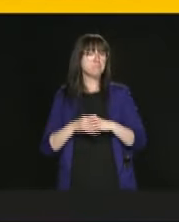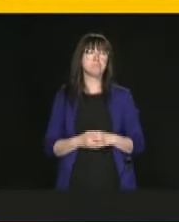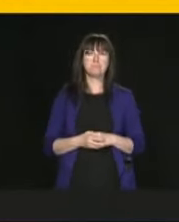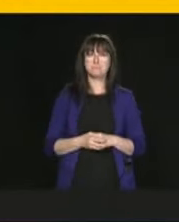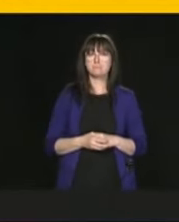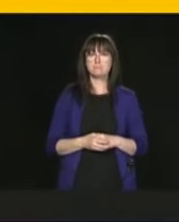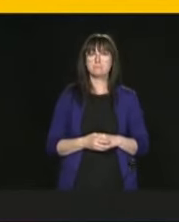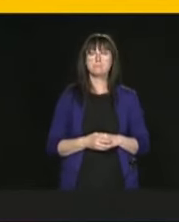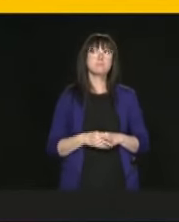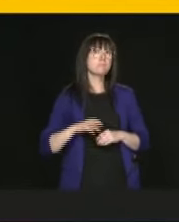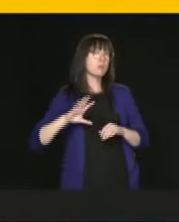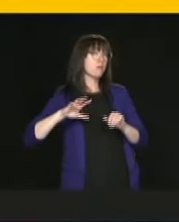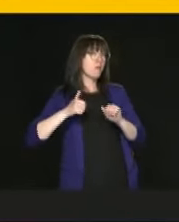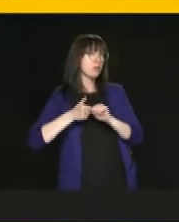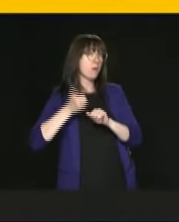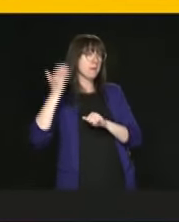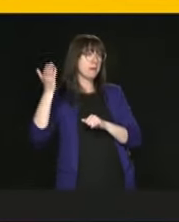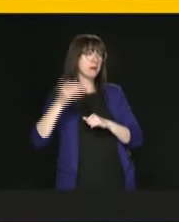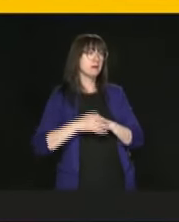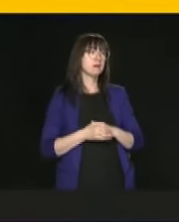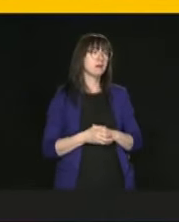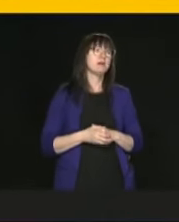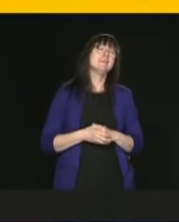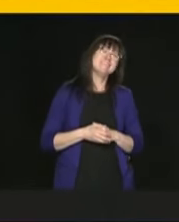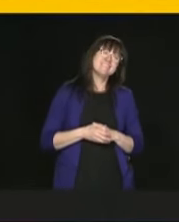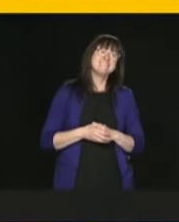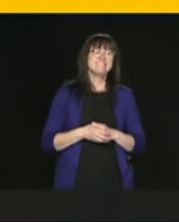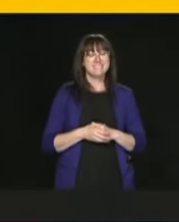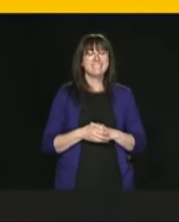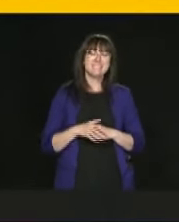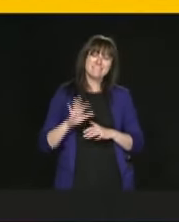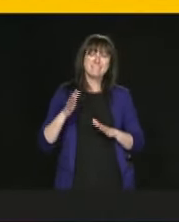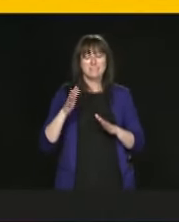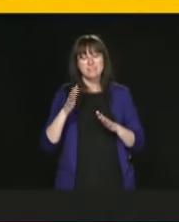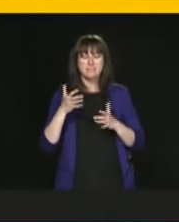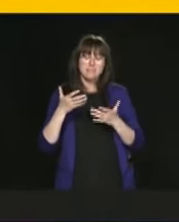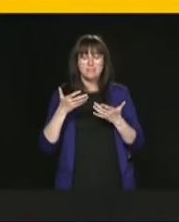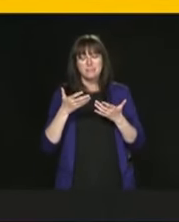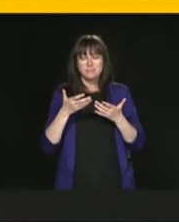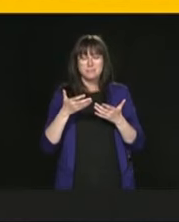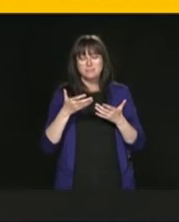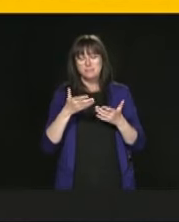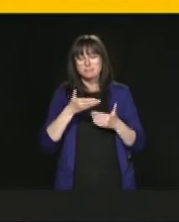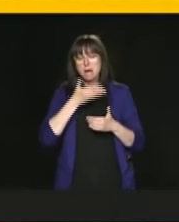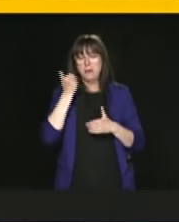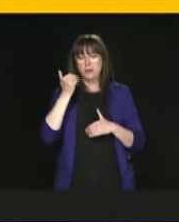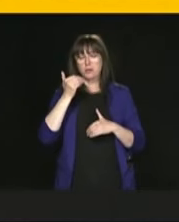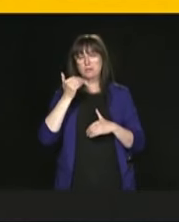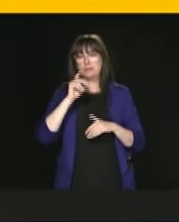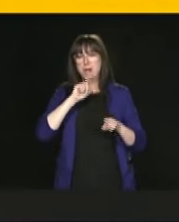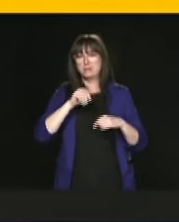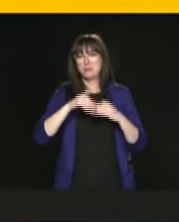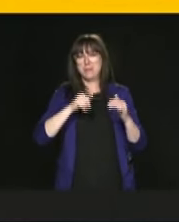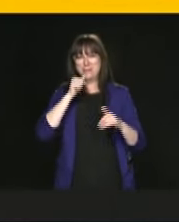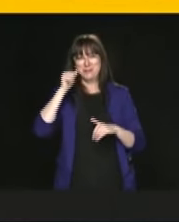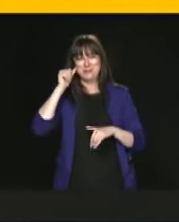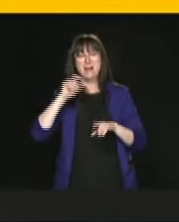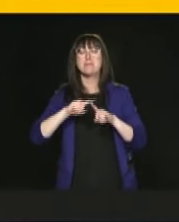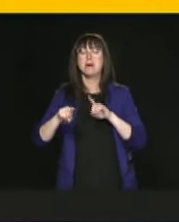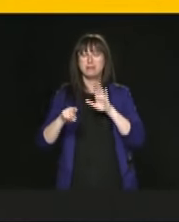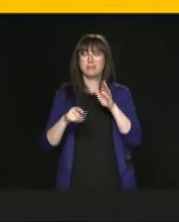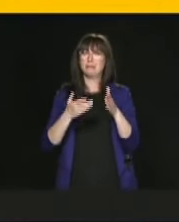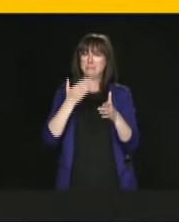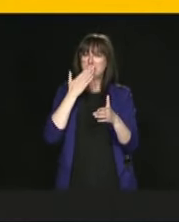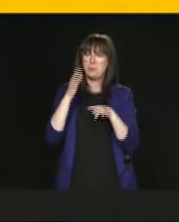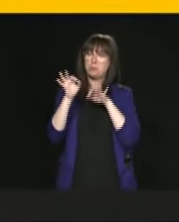getting, it's closer to the answer I was looking for yesterday. But so I appreciate that you're explaining to us what we need to do